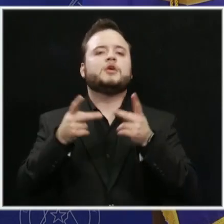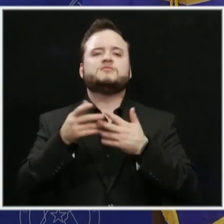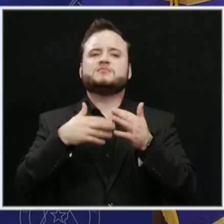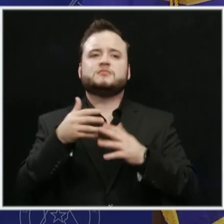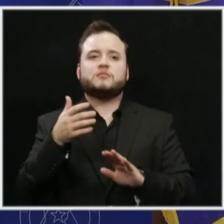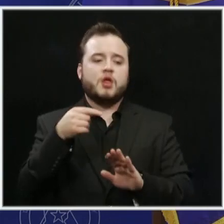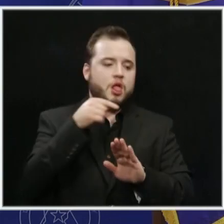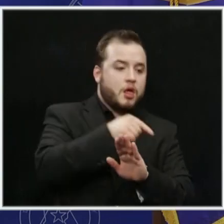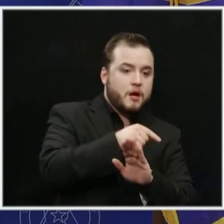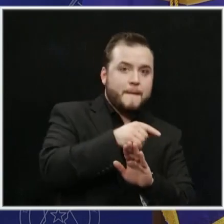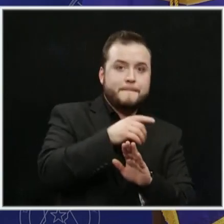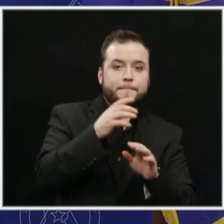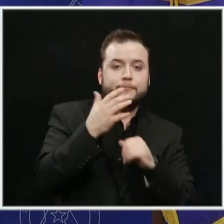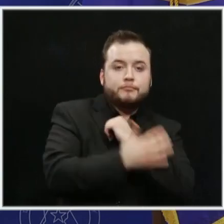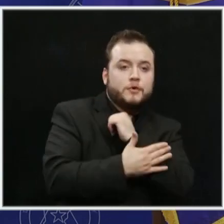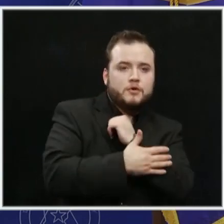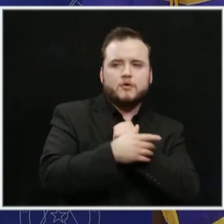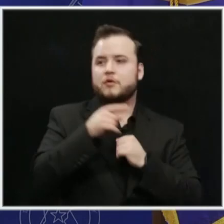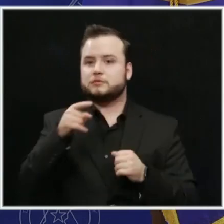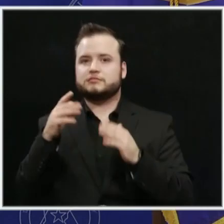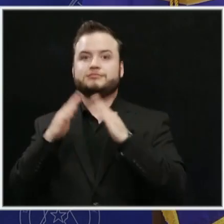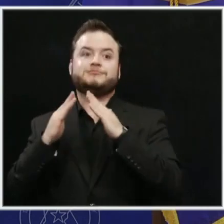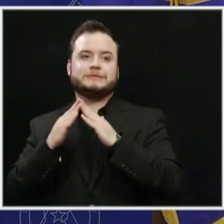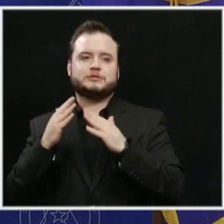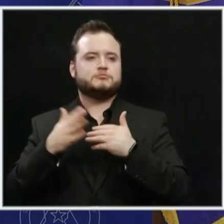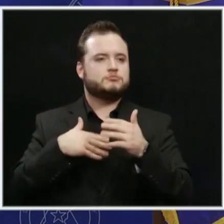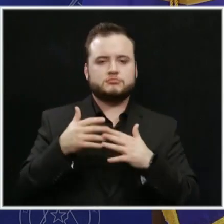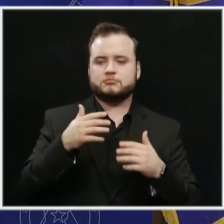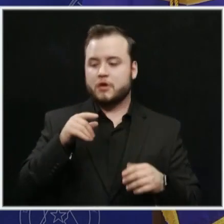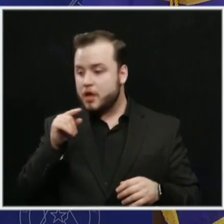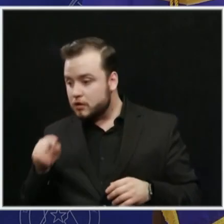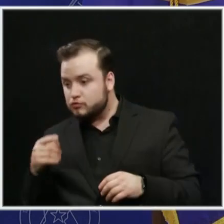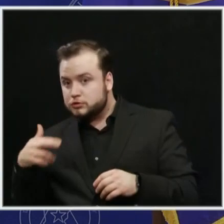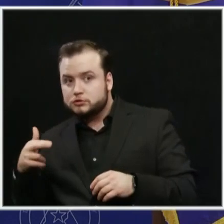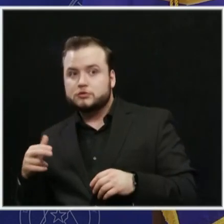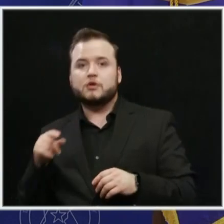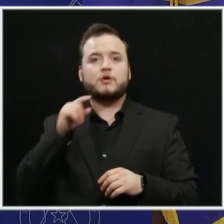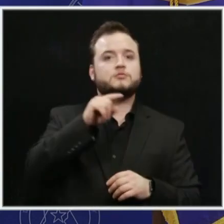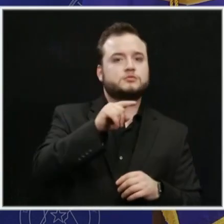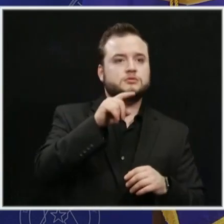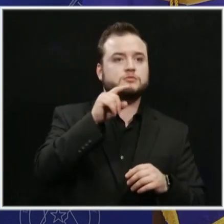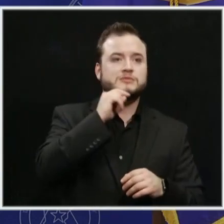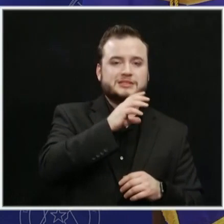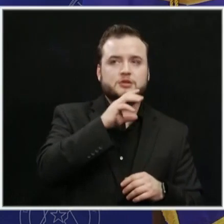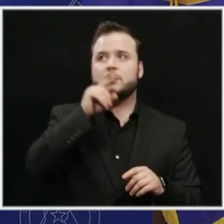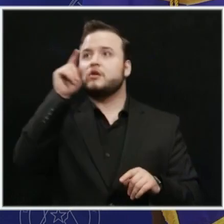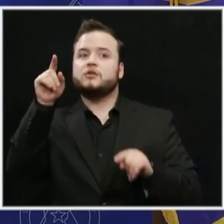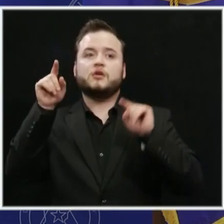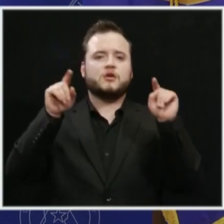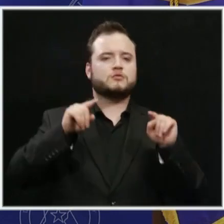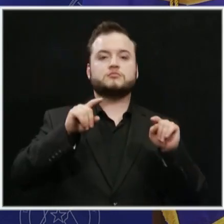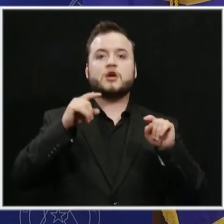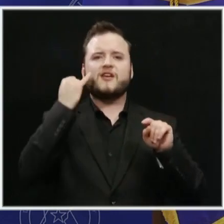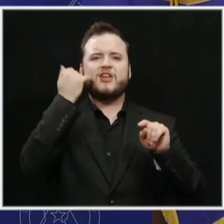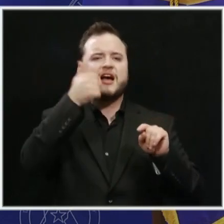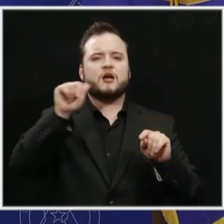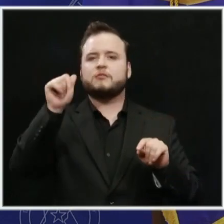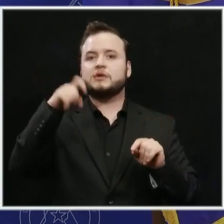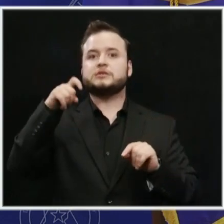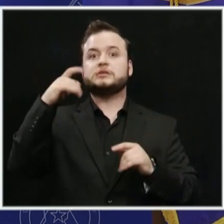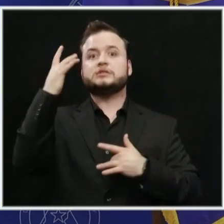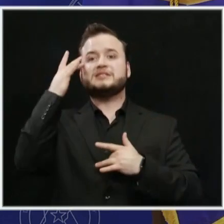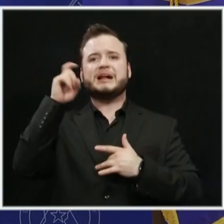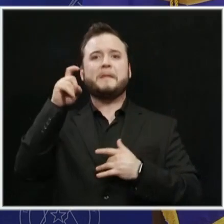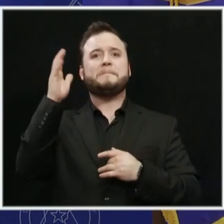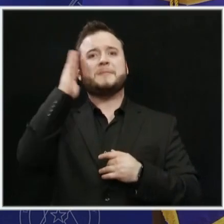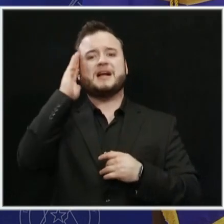Rochester. We want to make sure that hospital patients are in a hospital bed whenever possible. We also want to make sure that long-term care residents,